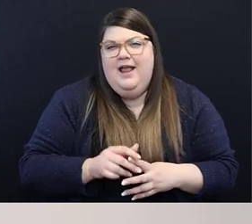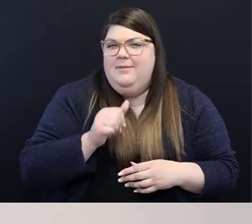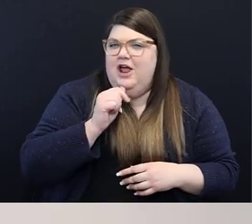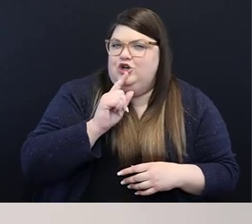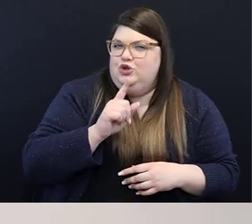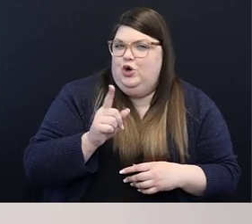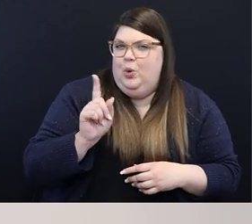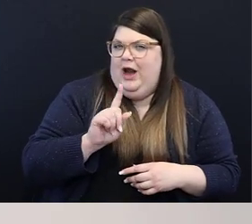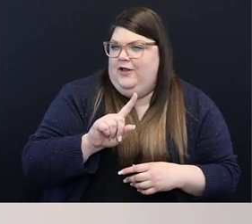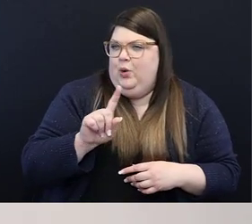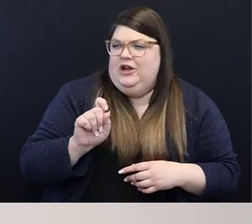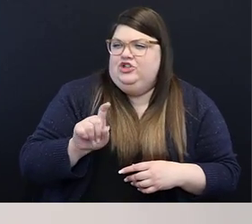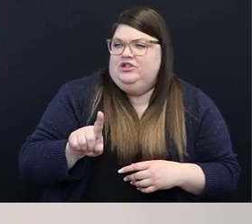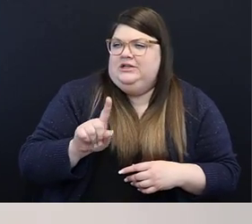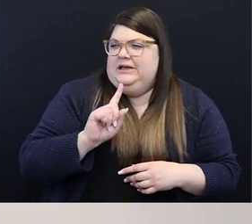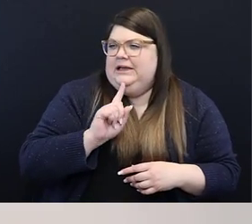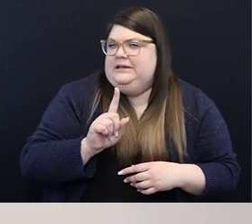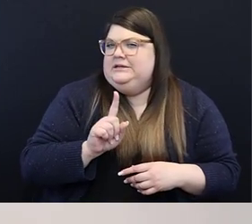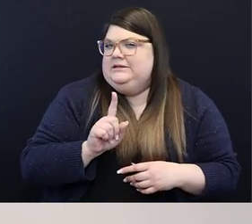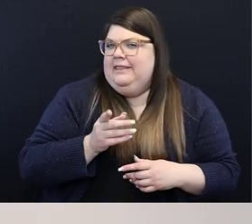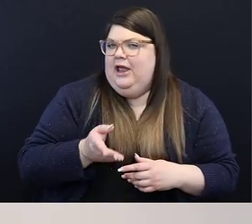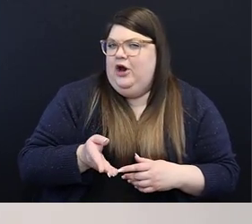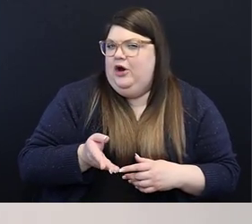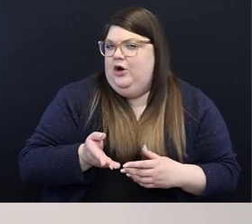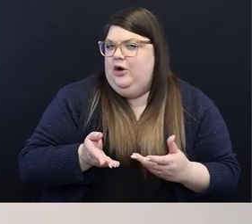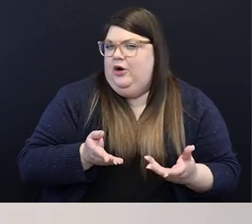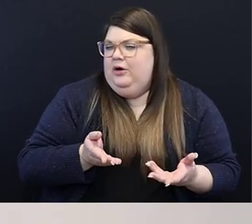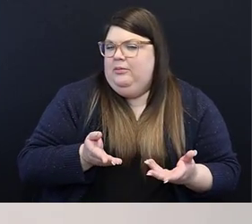I'm not quite sure where the question is in there.